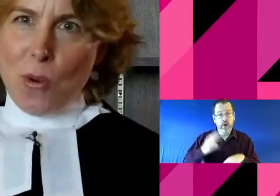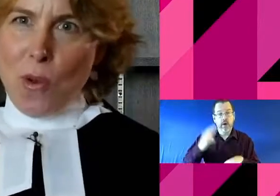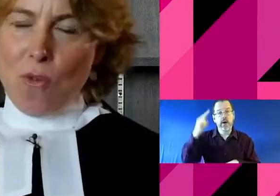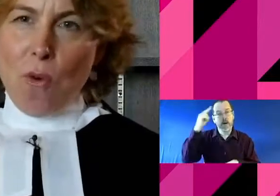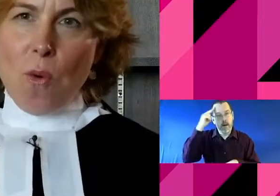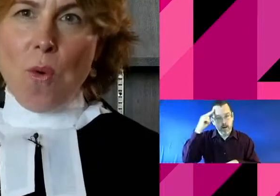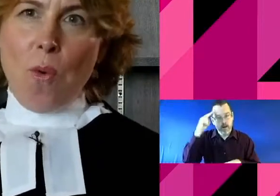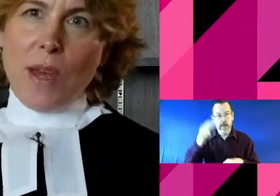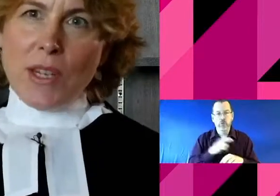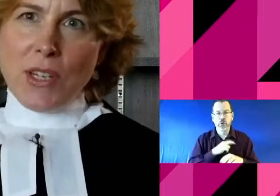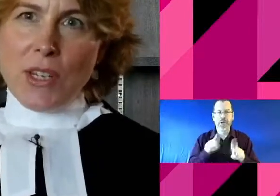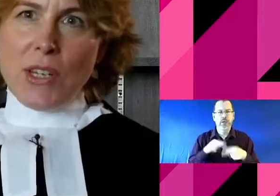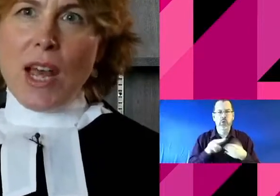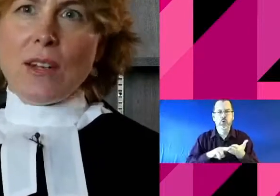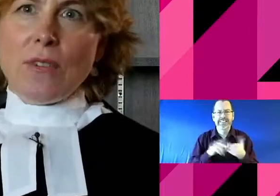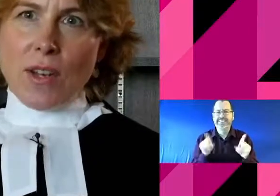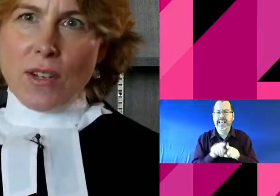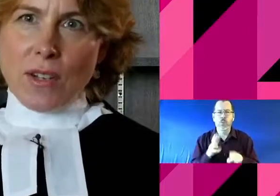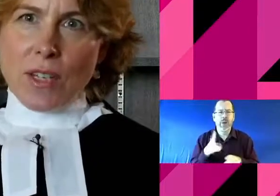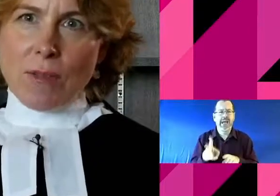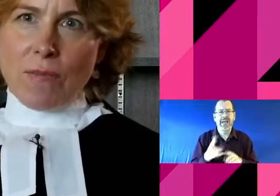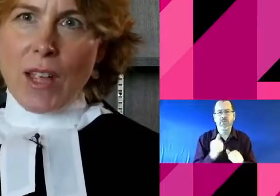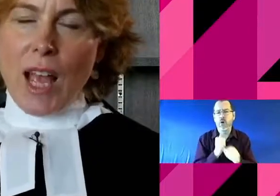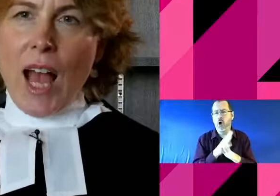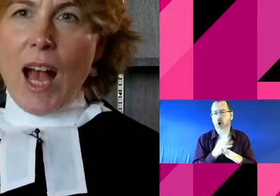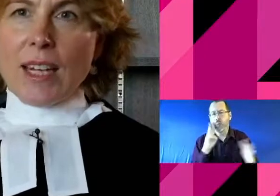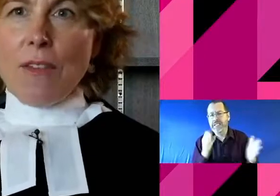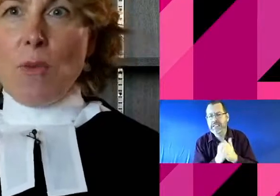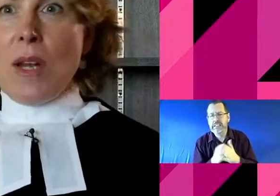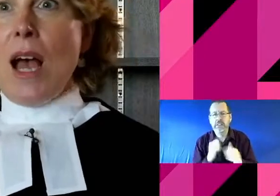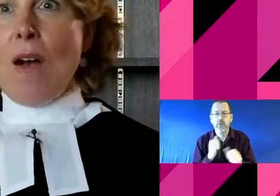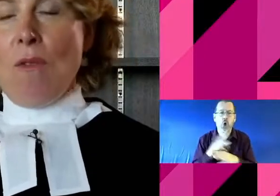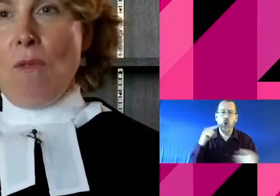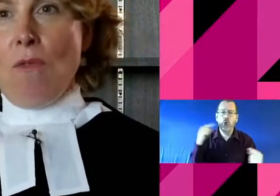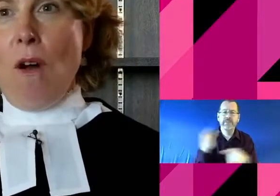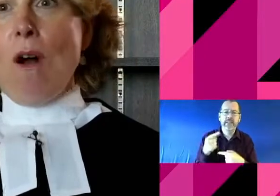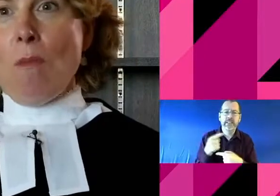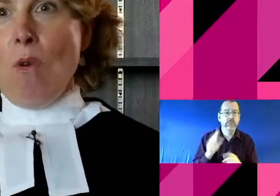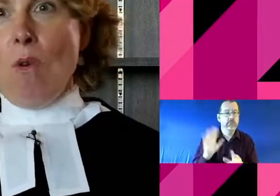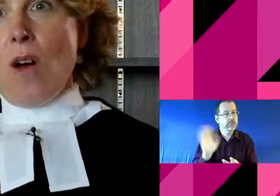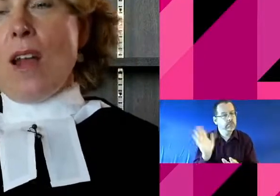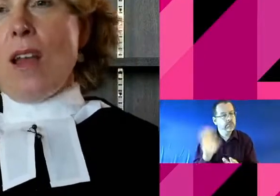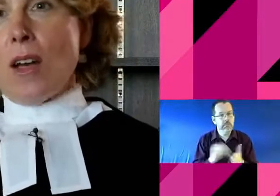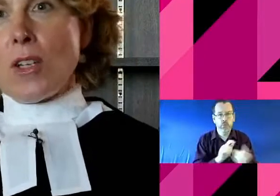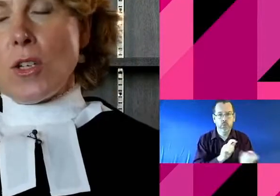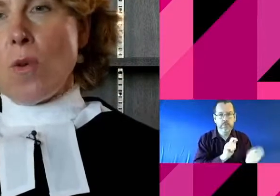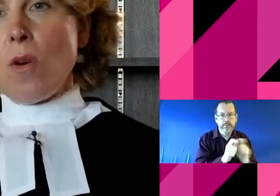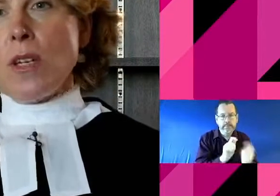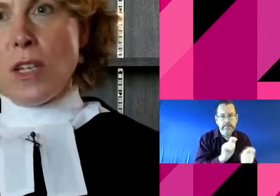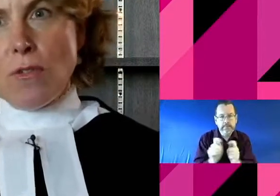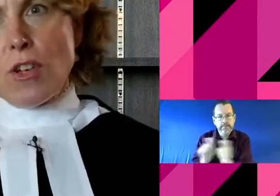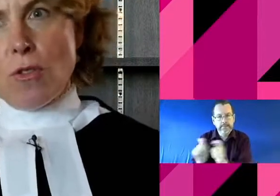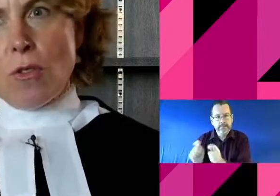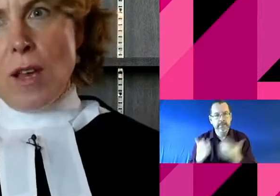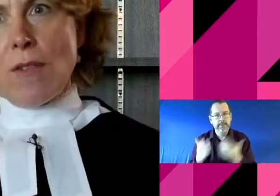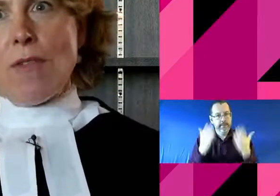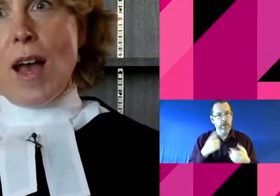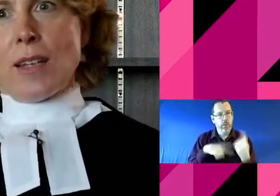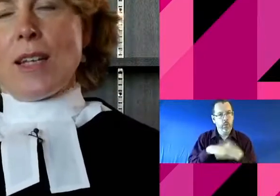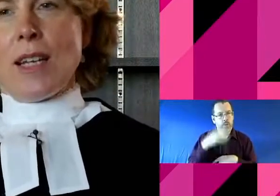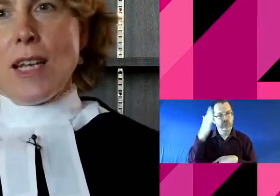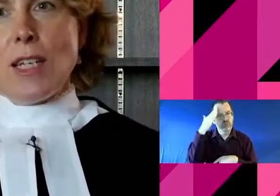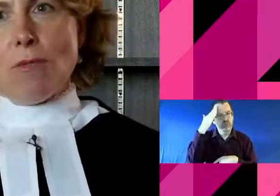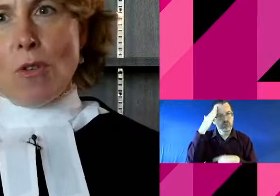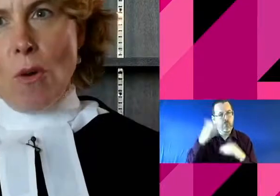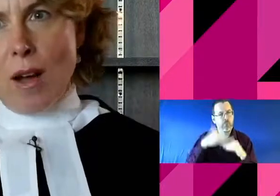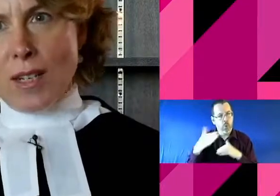fits all for all witnesses and defendants. And I think we're now far more alert to what an individual, in